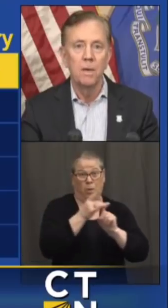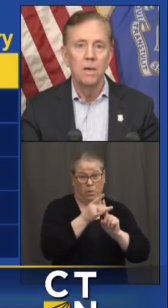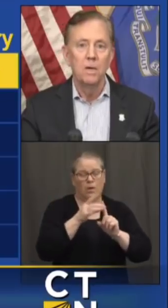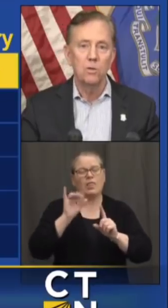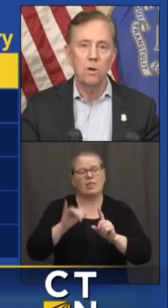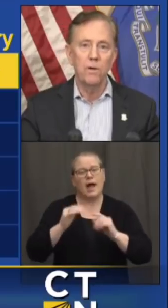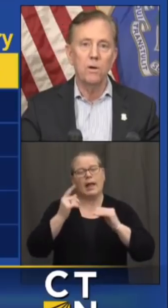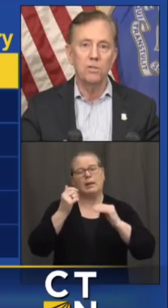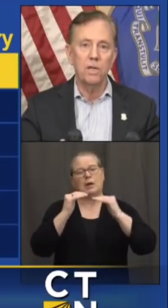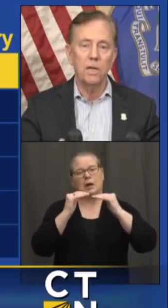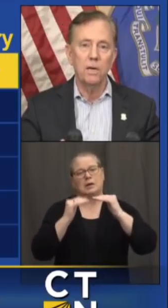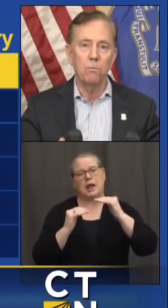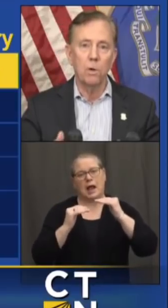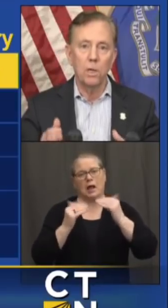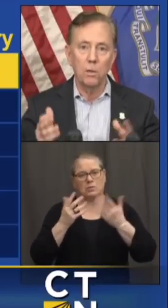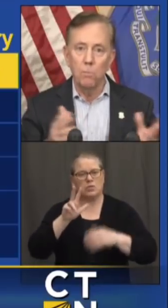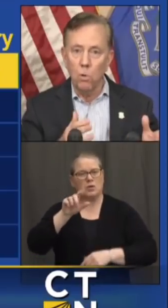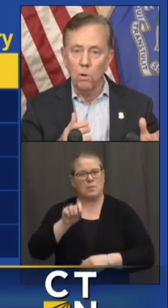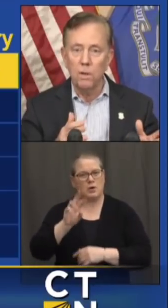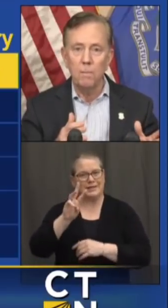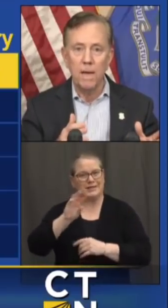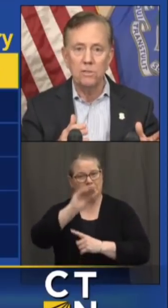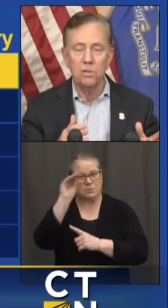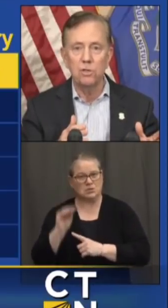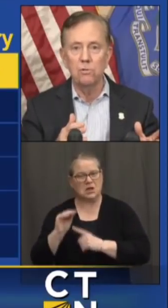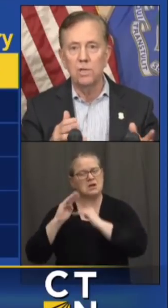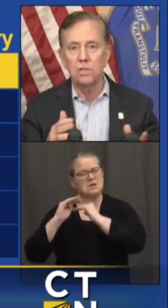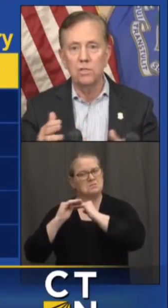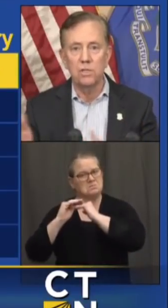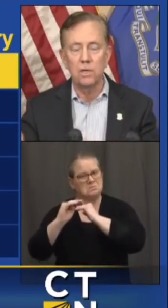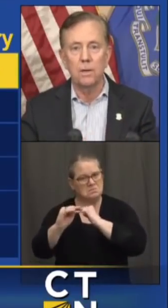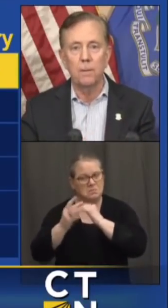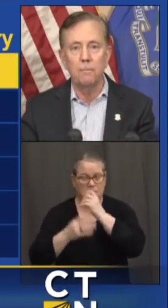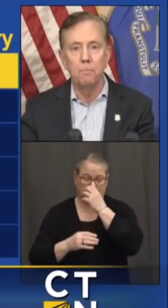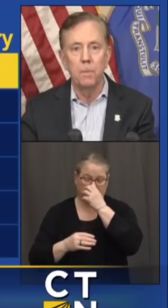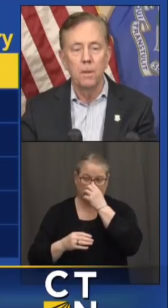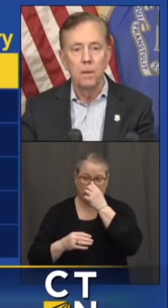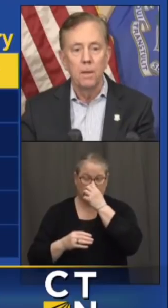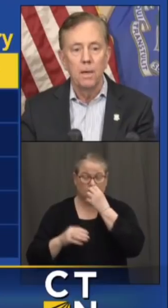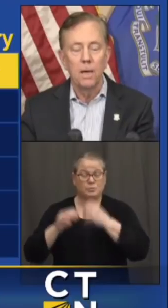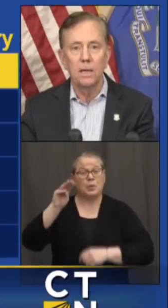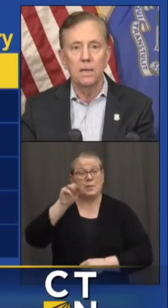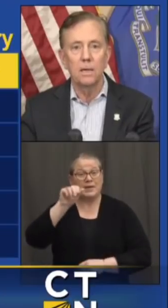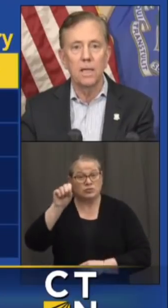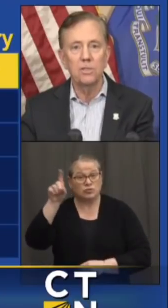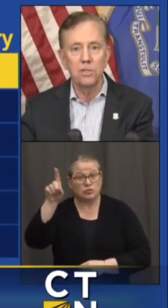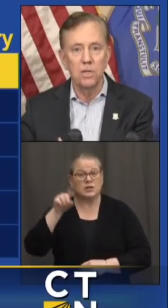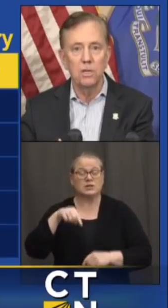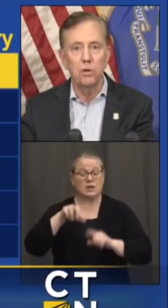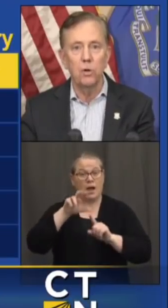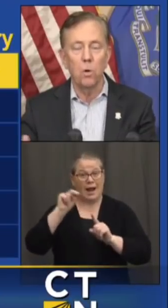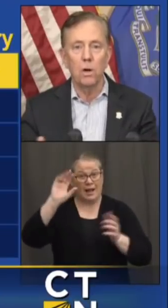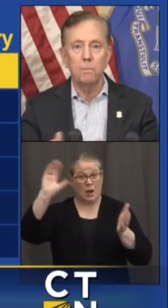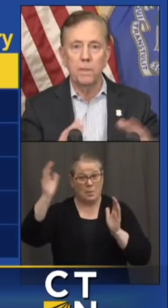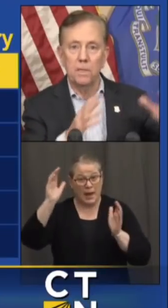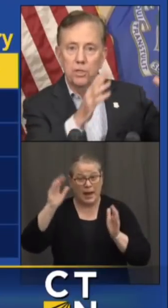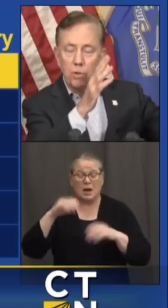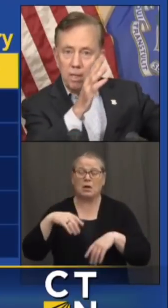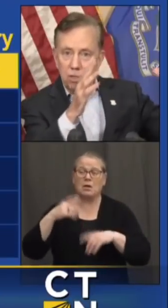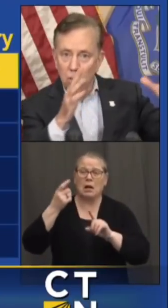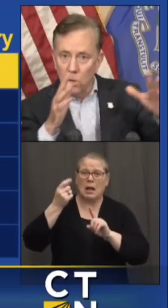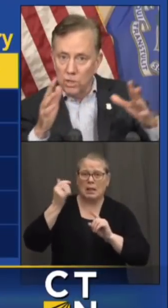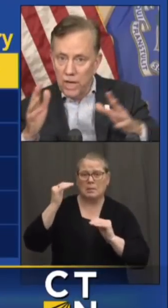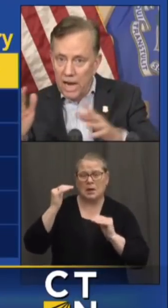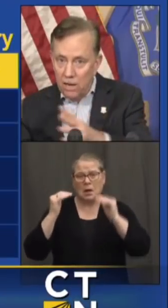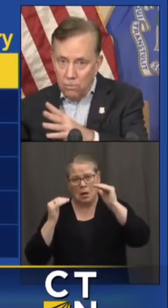3.6%. Sort of interesting. We're a little more than Massachusetts and less than New York, but the